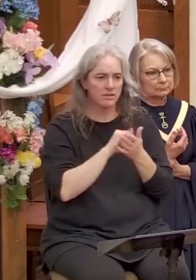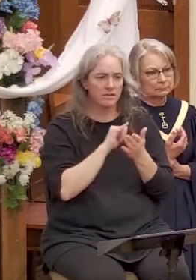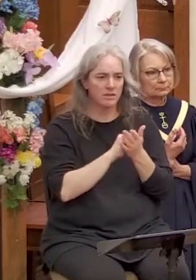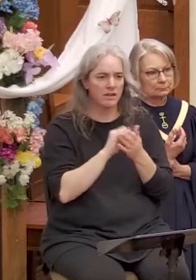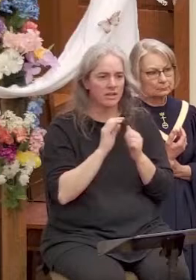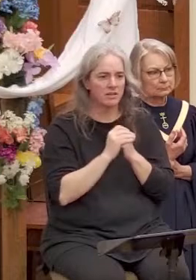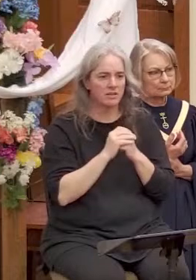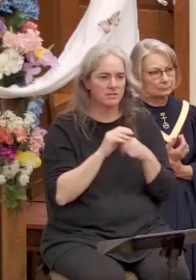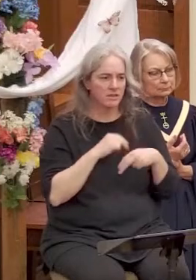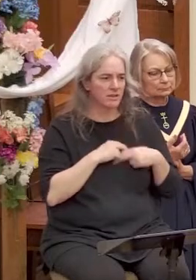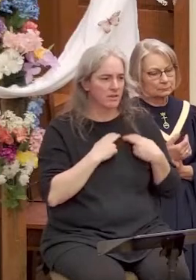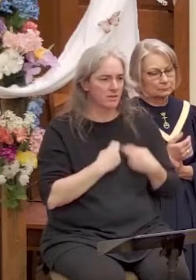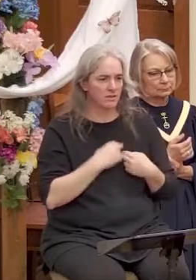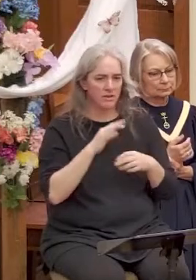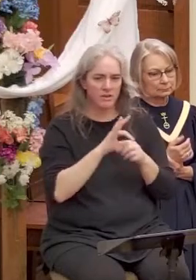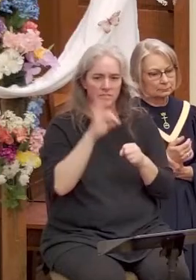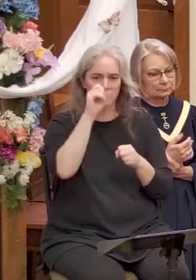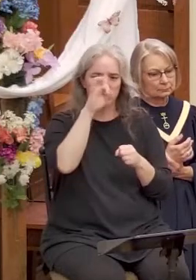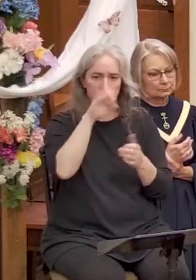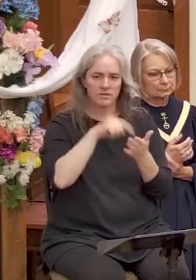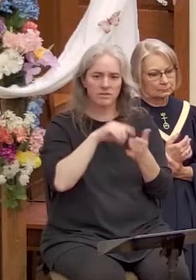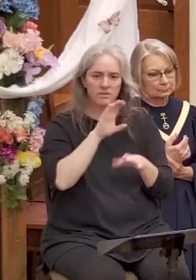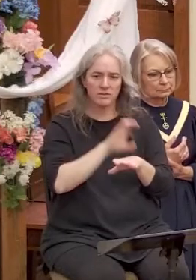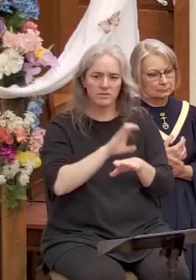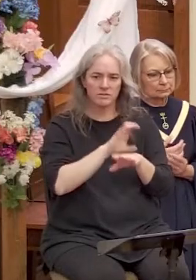basically the heart and soul of this congregation